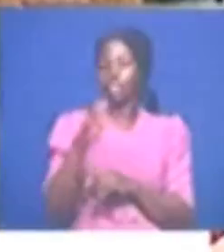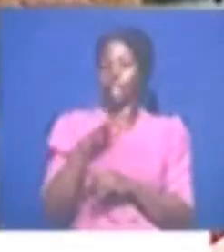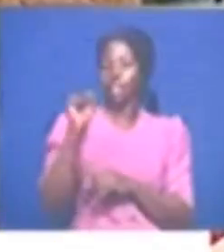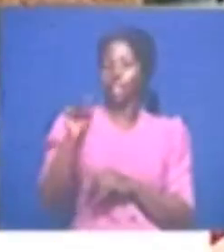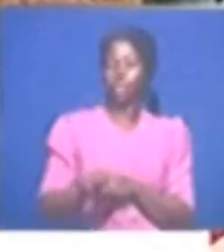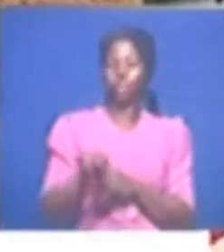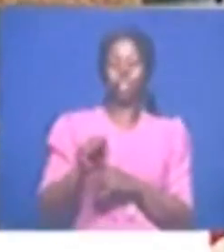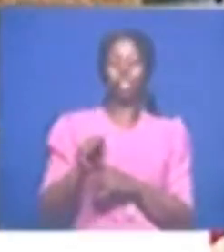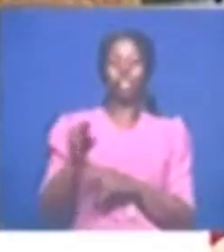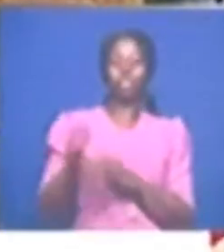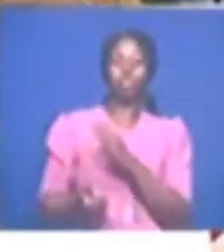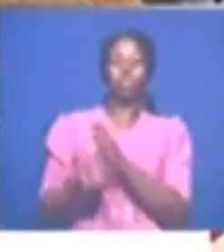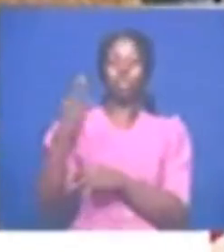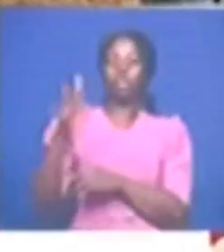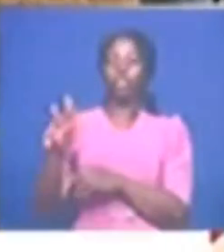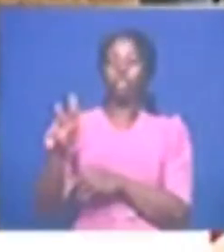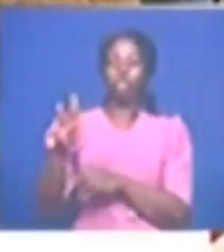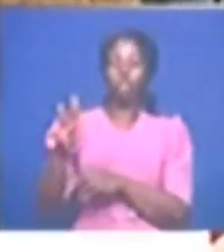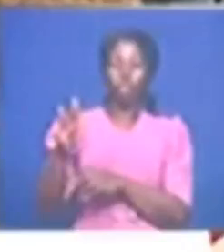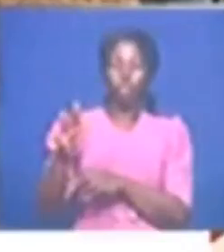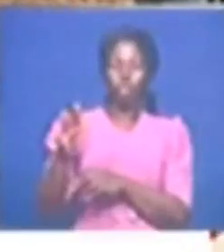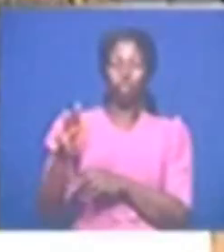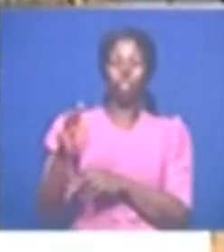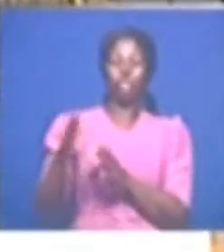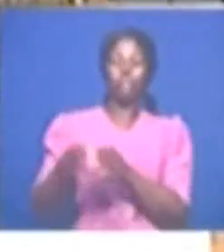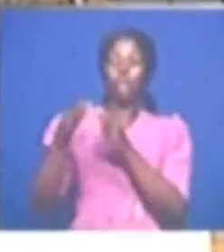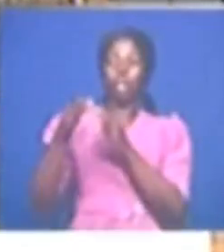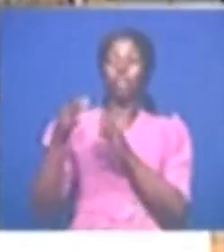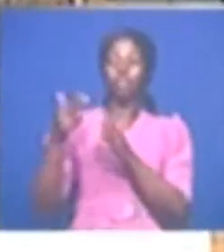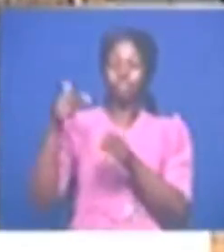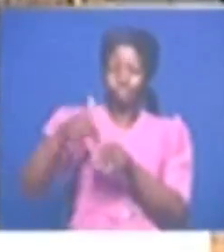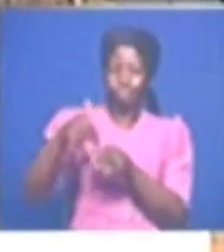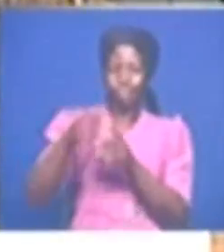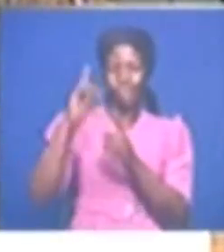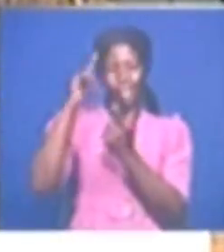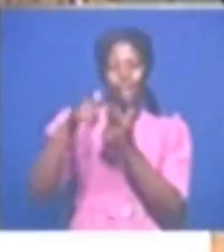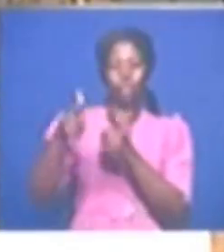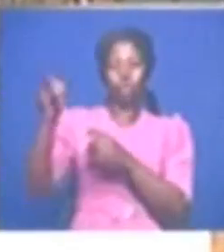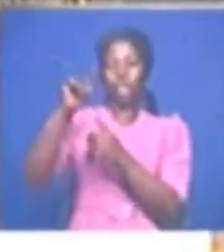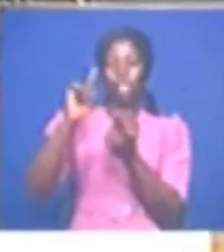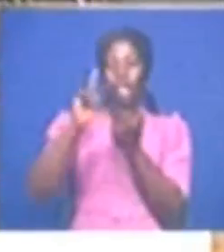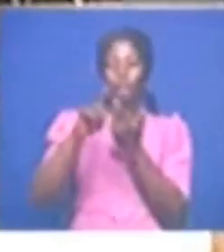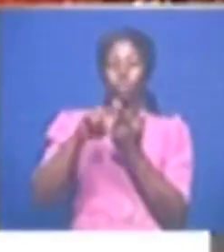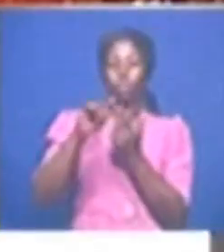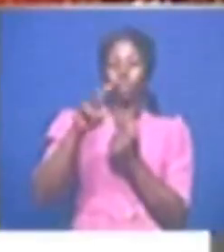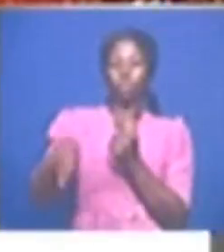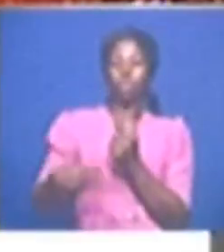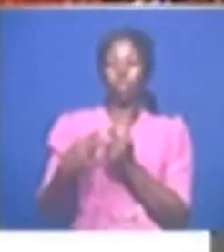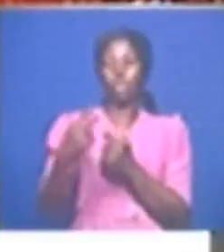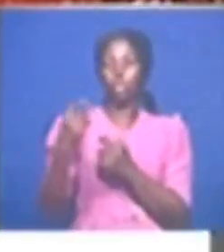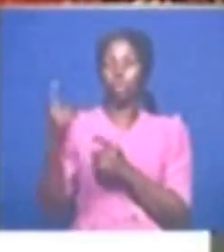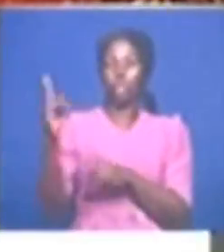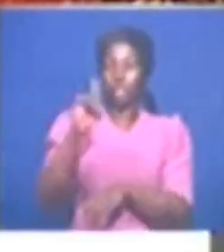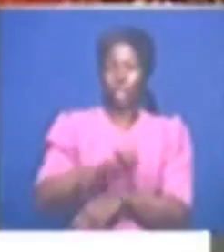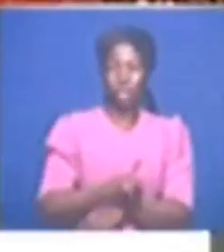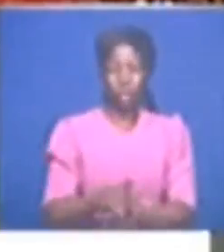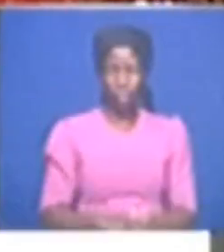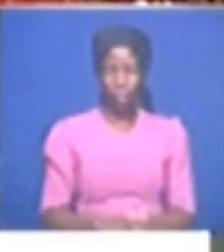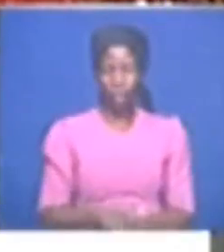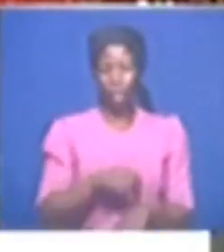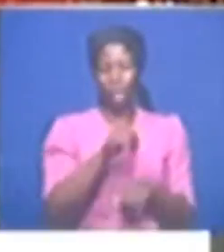producing 4 barrels of oil per day and targets to increase this to at least 2,000 barrels daily. About 300-400